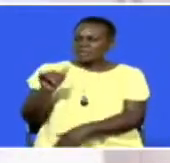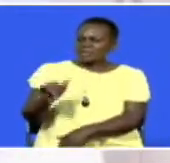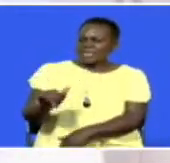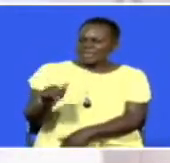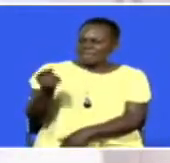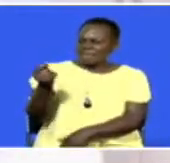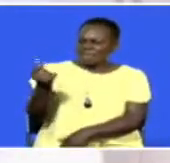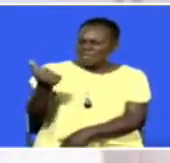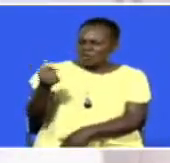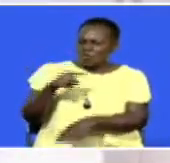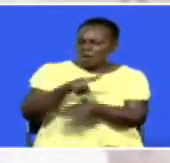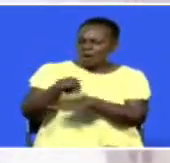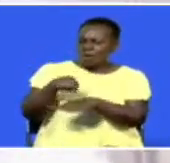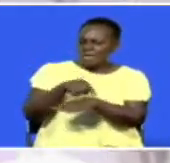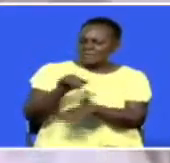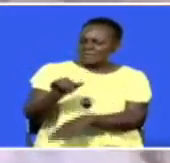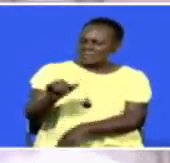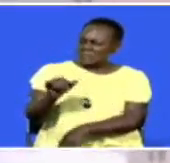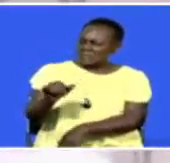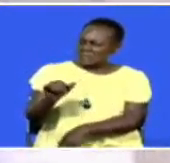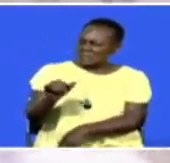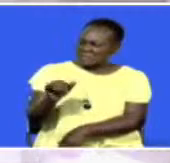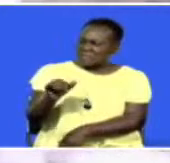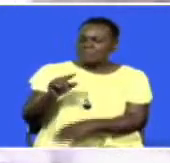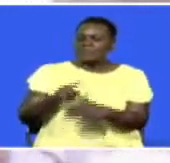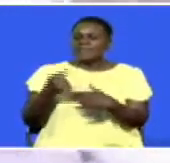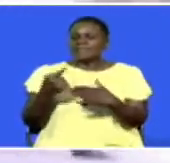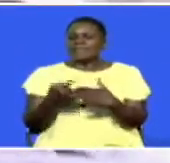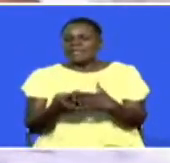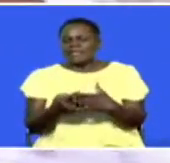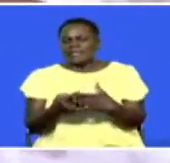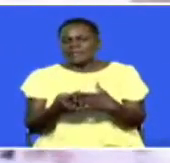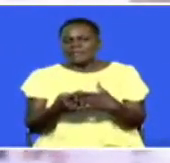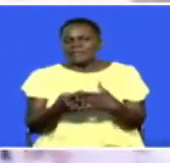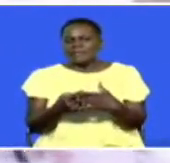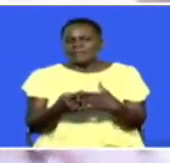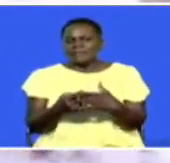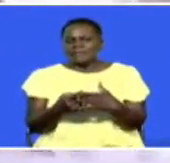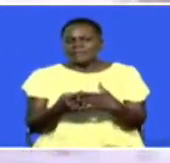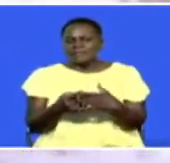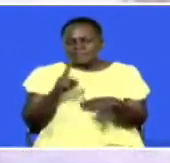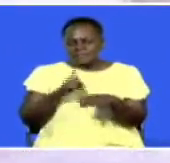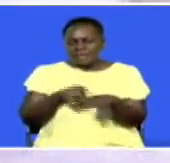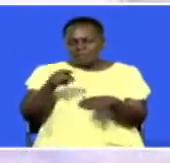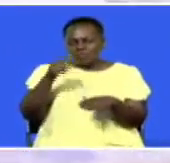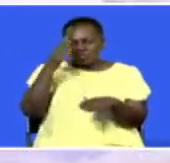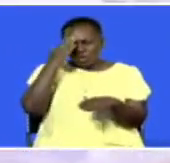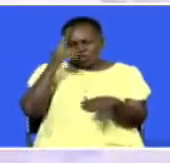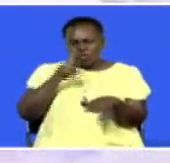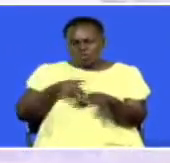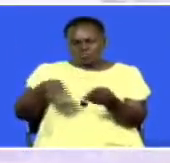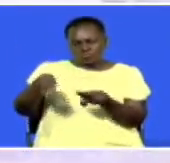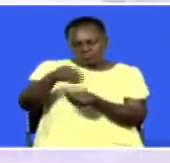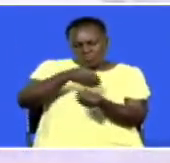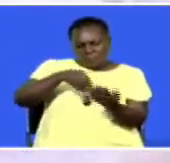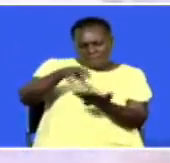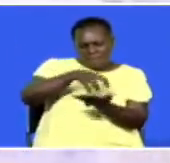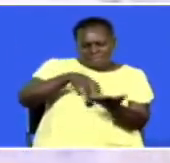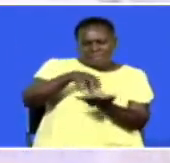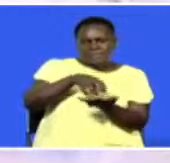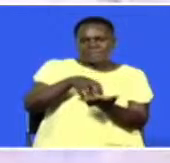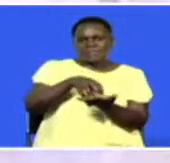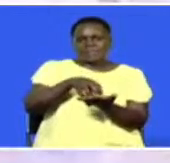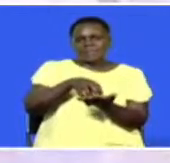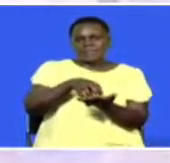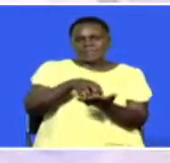a few hours. And when you mix